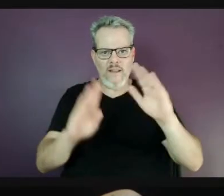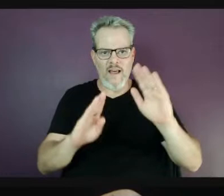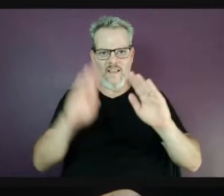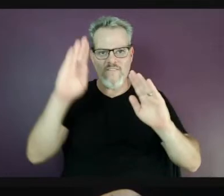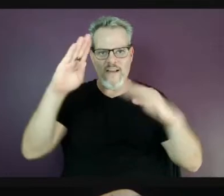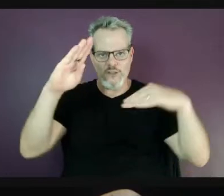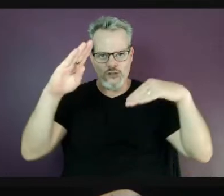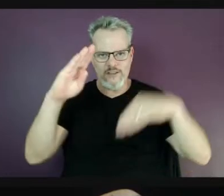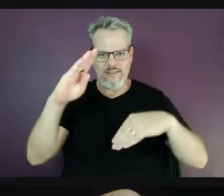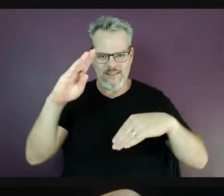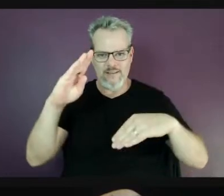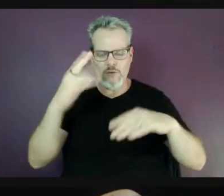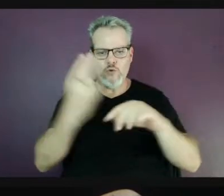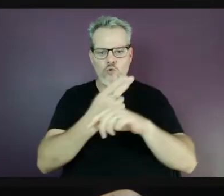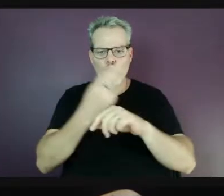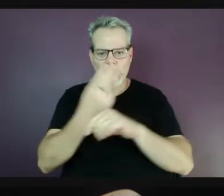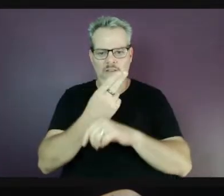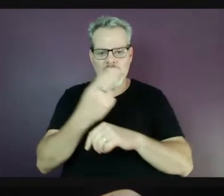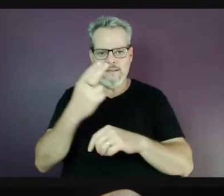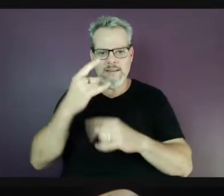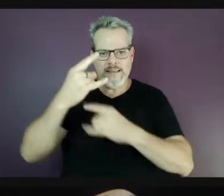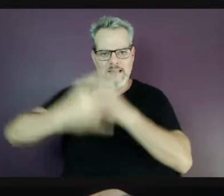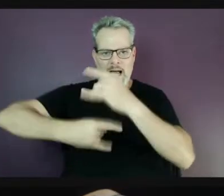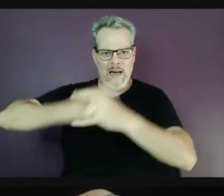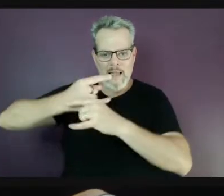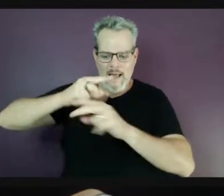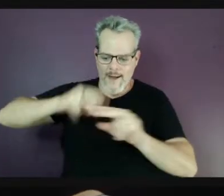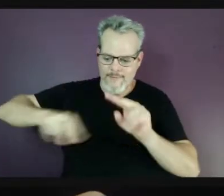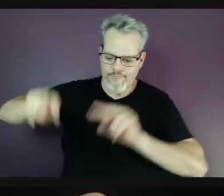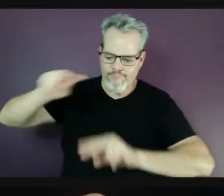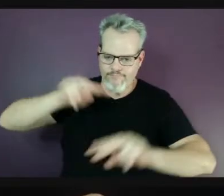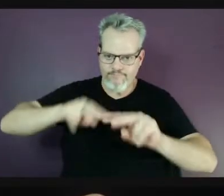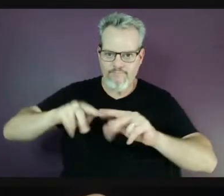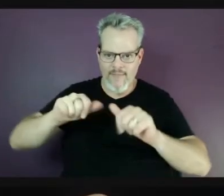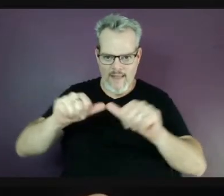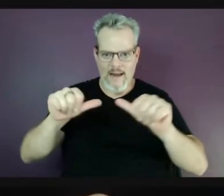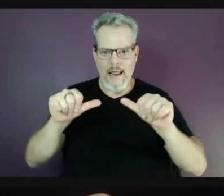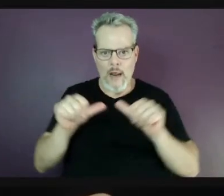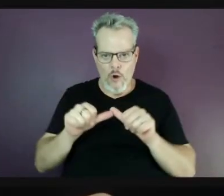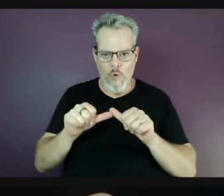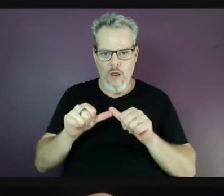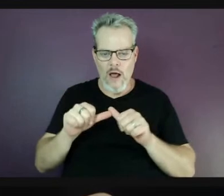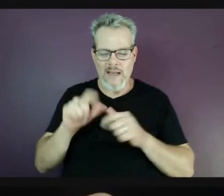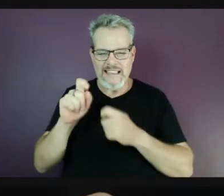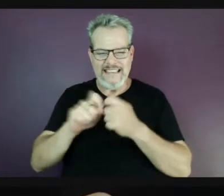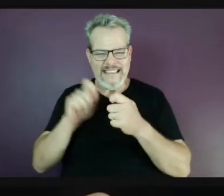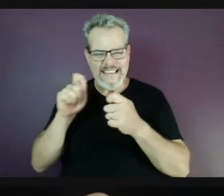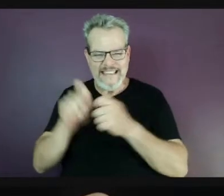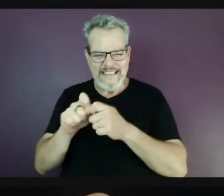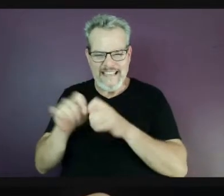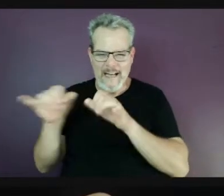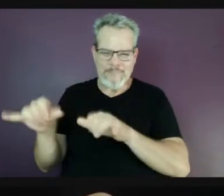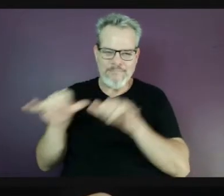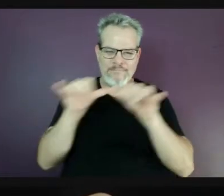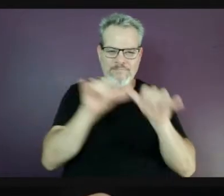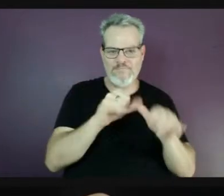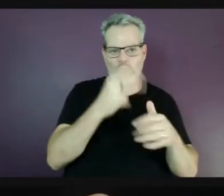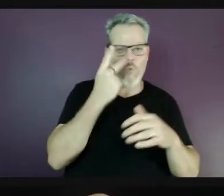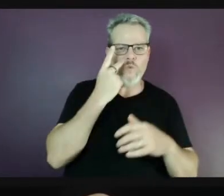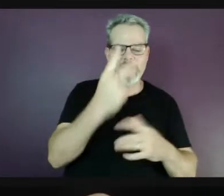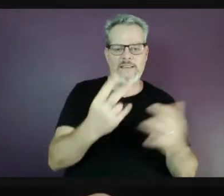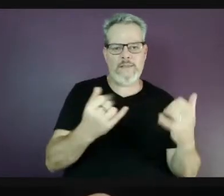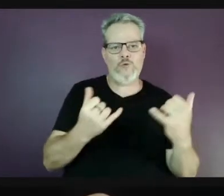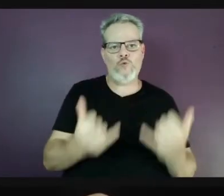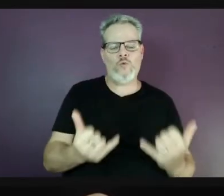InStar technique. So there is that area of deformation, almost identical to what we're seeing today.